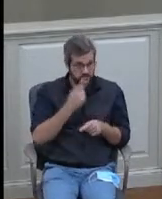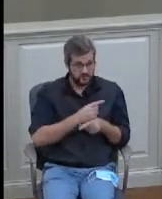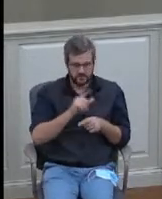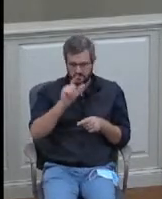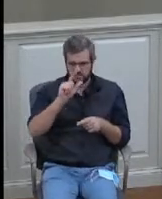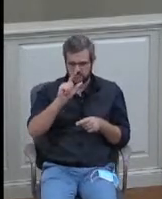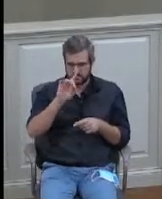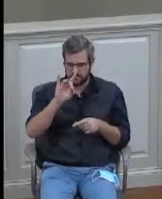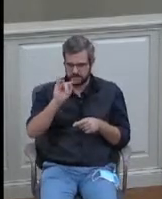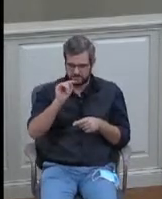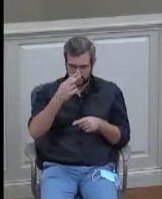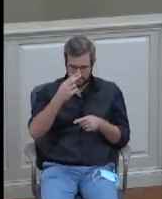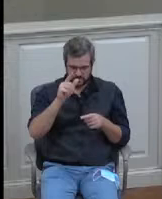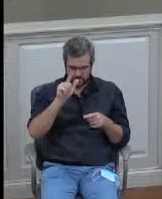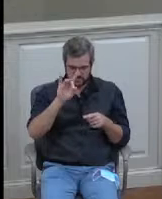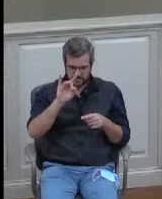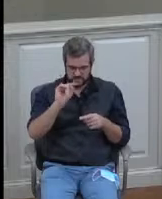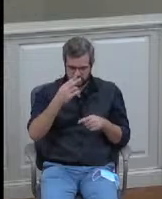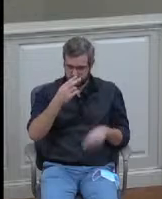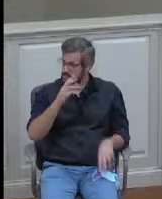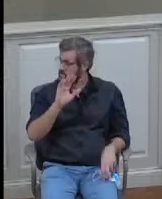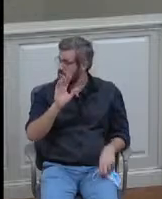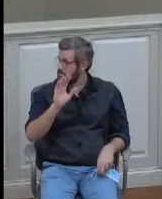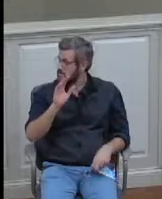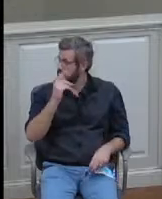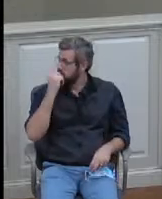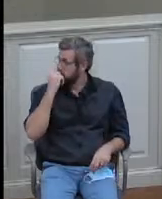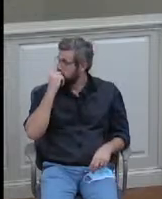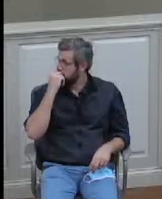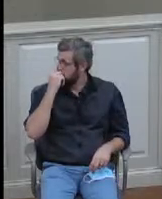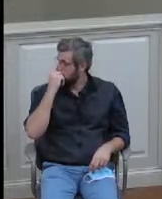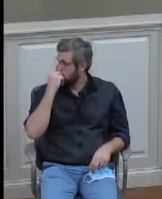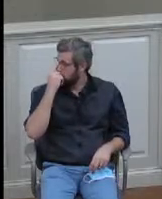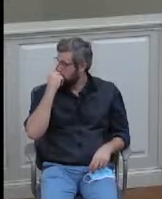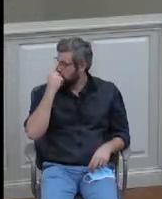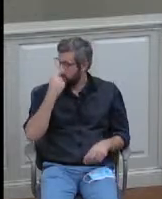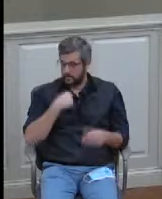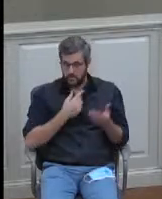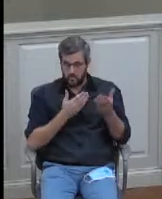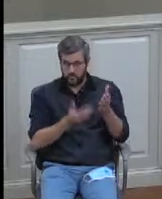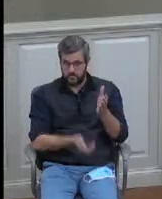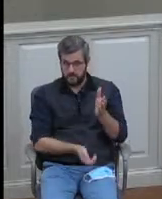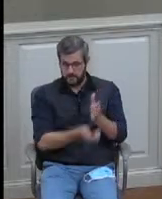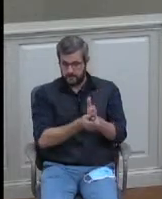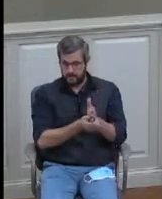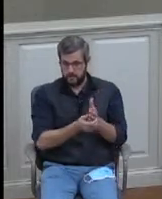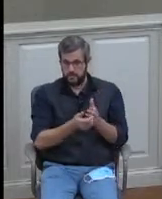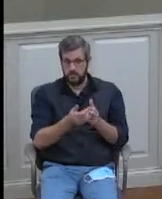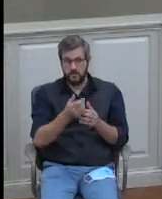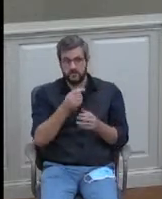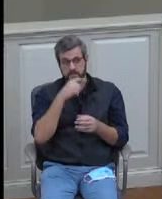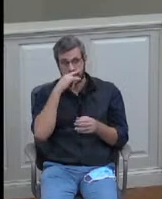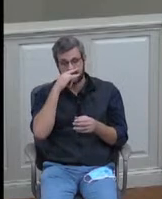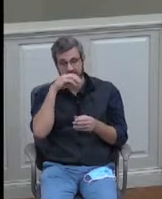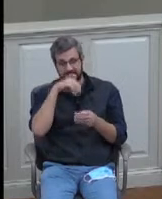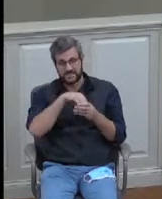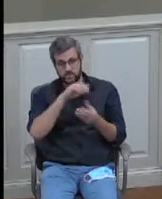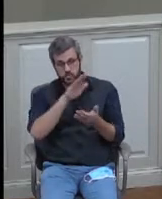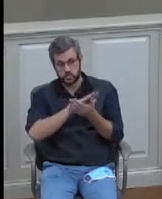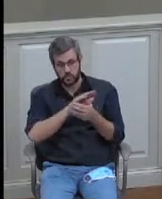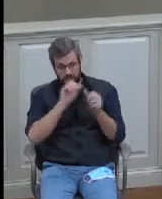I'll be 28th. in school, but That's we do right. not know. We got Terry. Offer an amendment. If they are in school, could we start